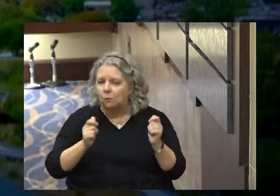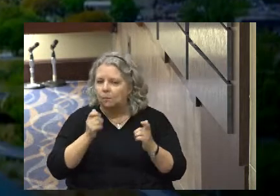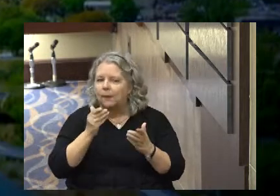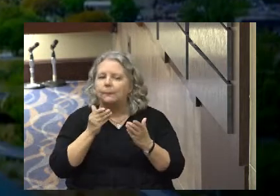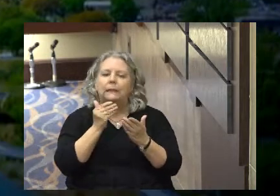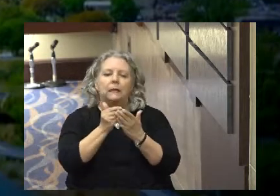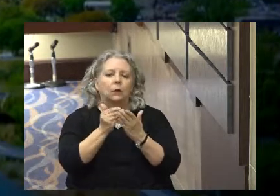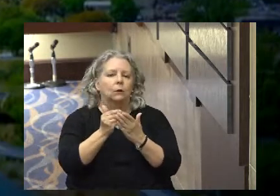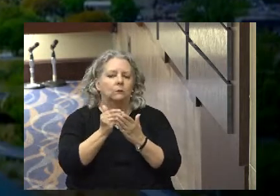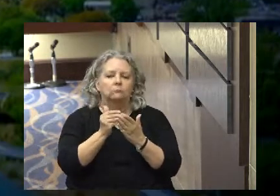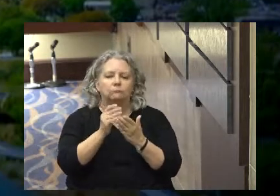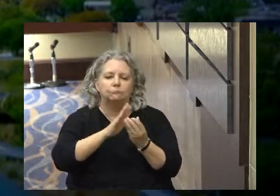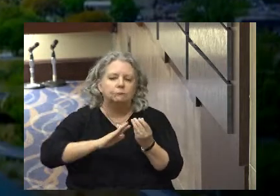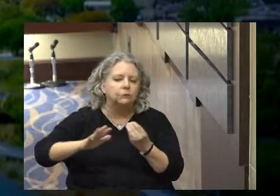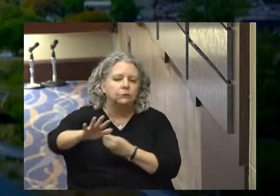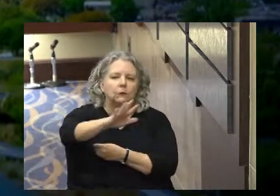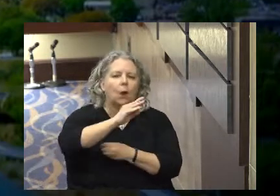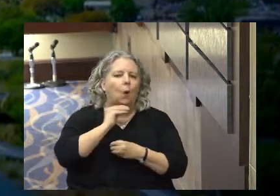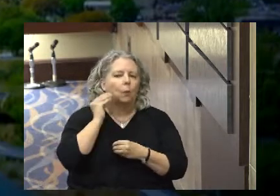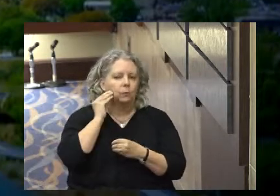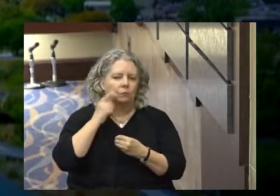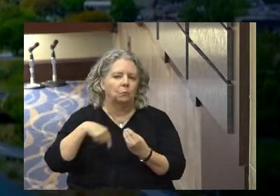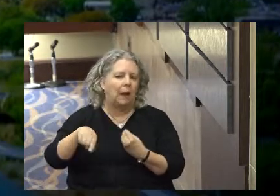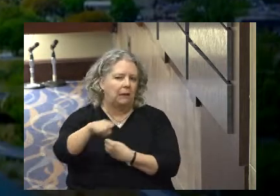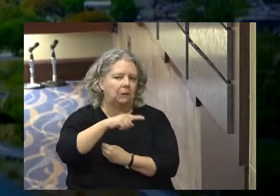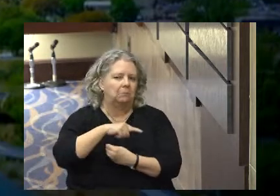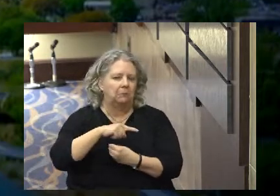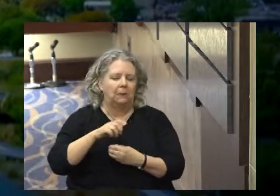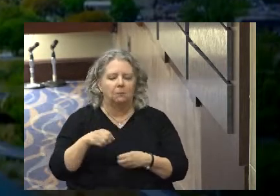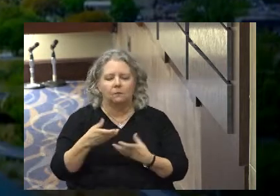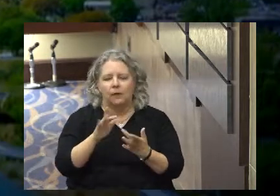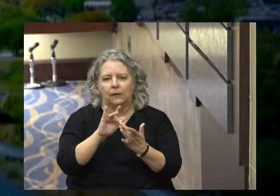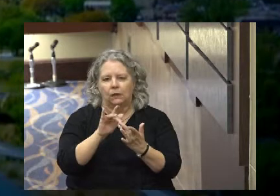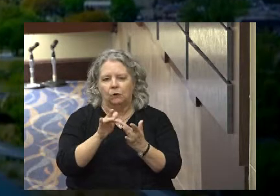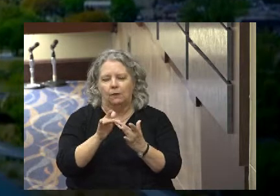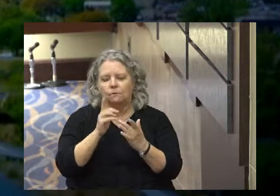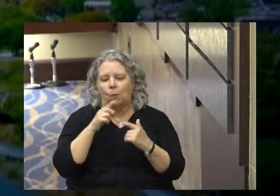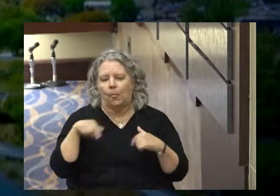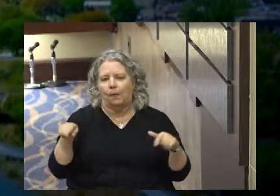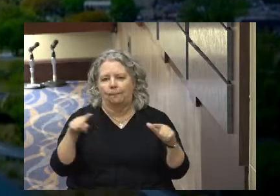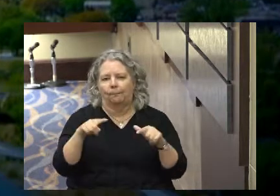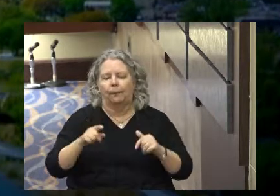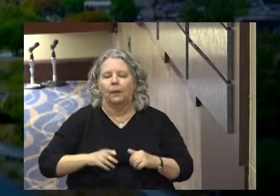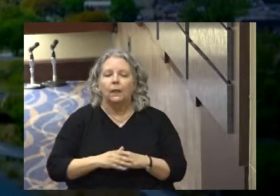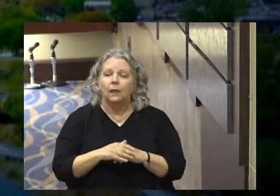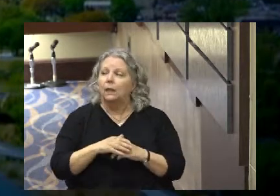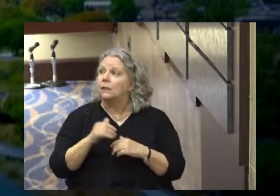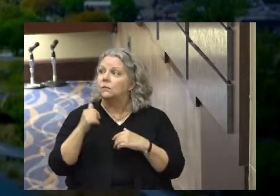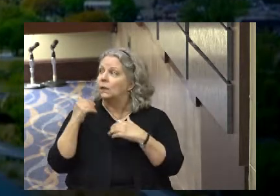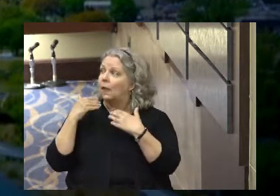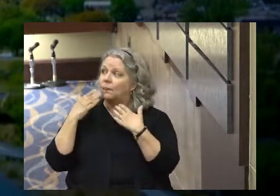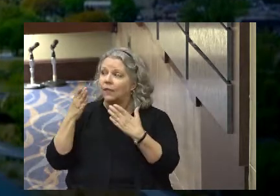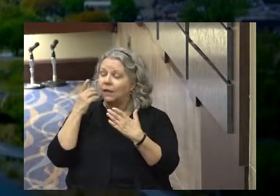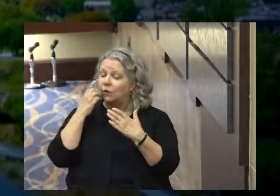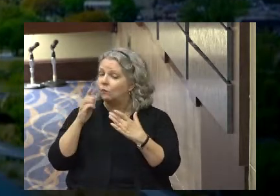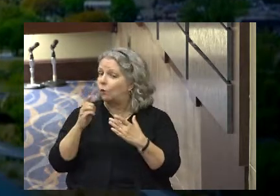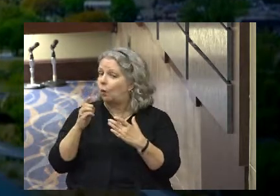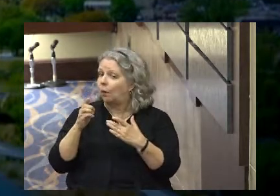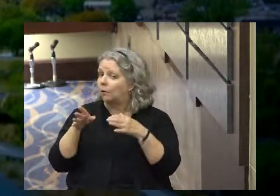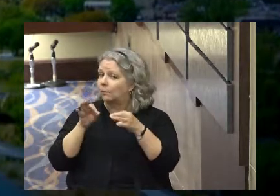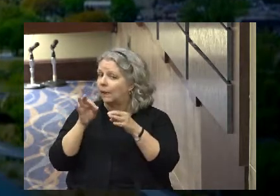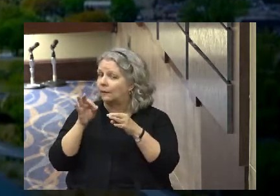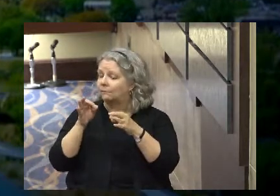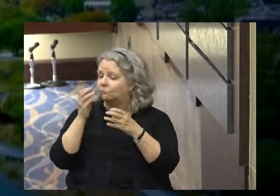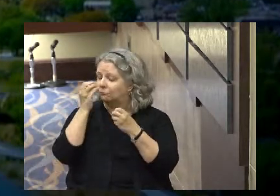a benefit to our neighbors. Ford, thanks so much for highlighting this. I was really excited to see this